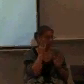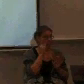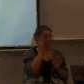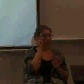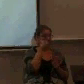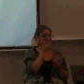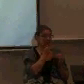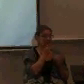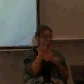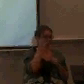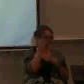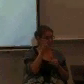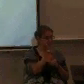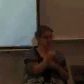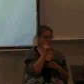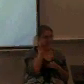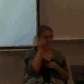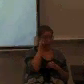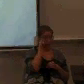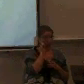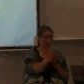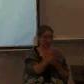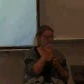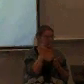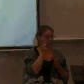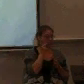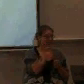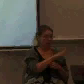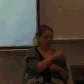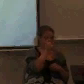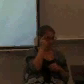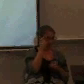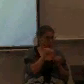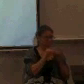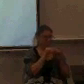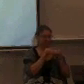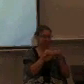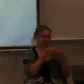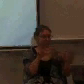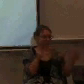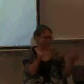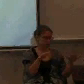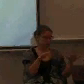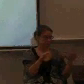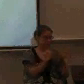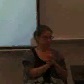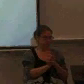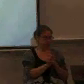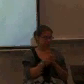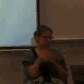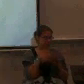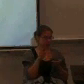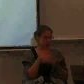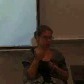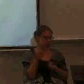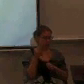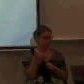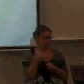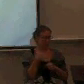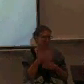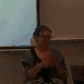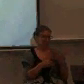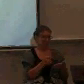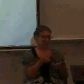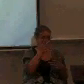cows eat the brains of other cows, that protein gets into their brain and it causes it to take that other form, and eventually they die. There's a series